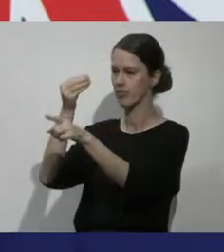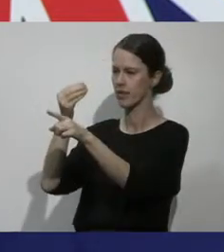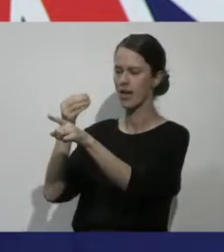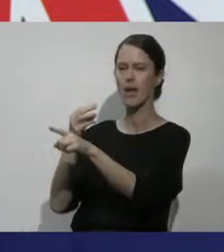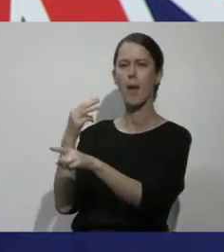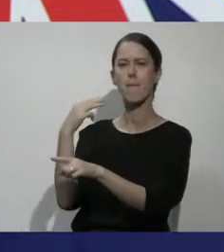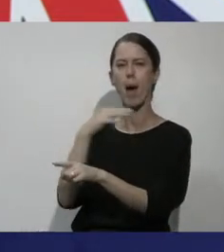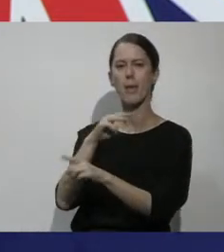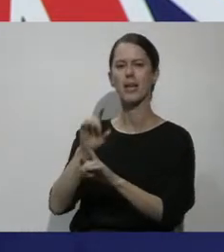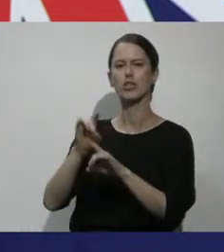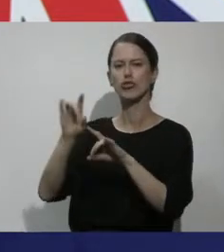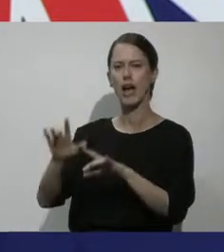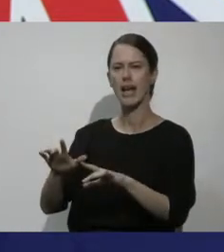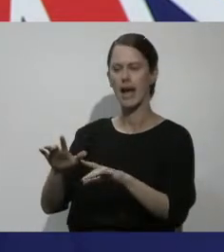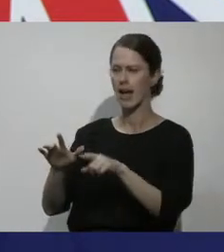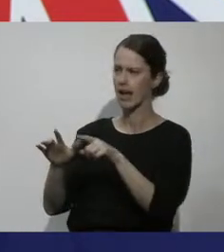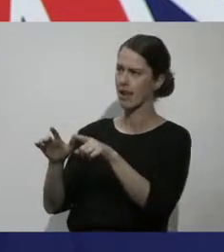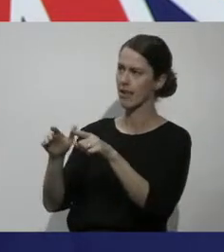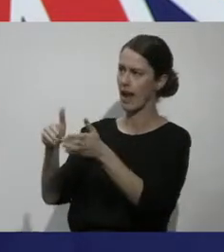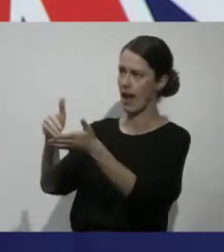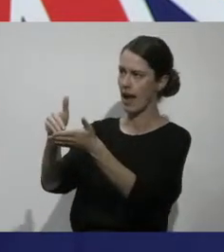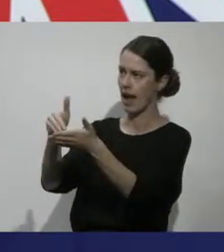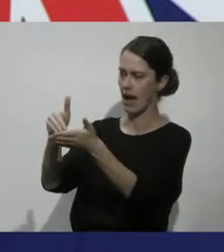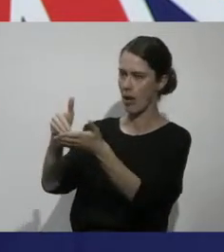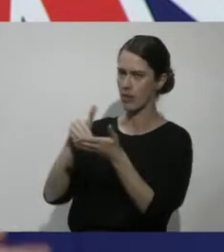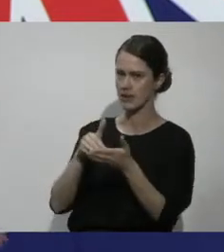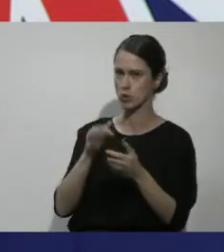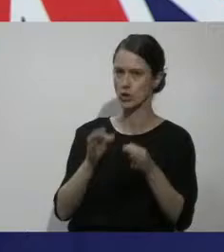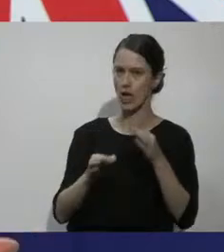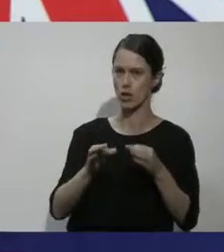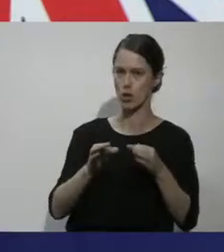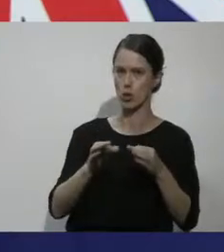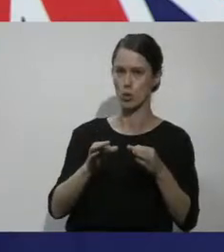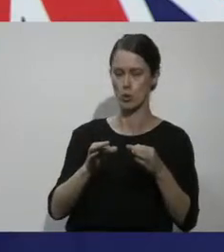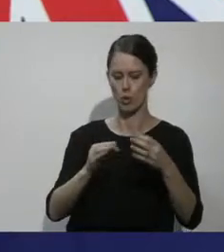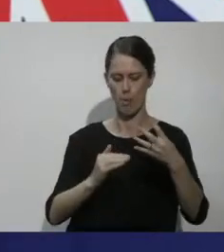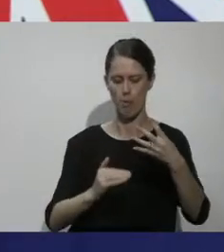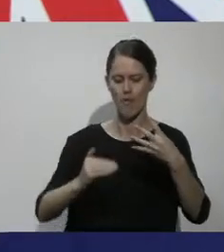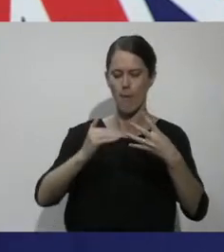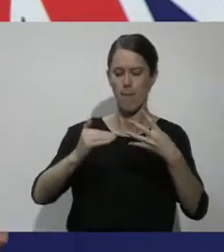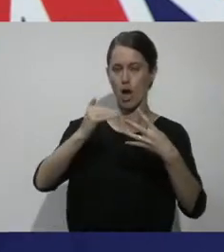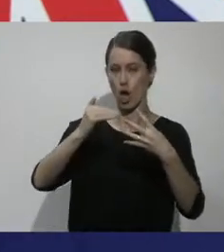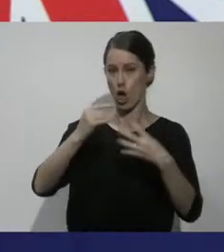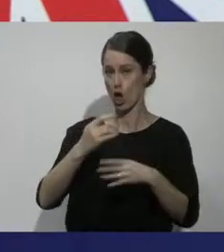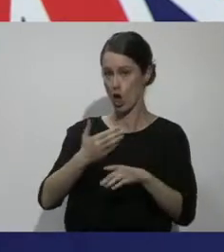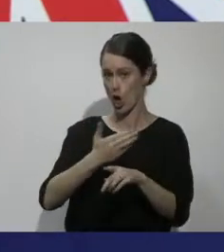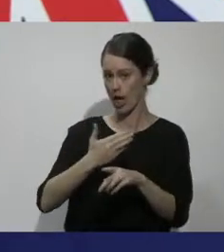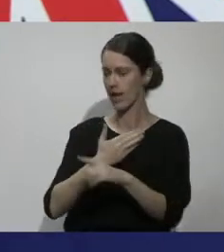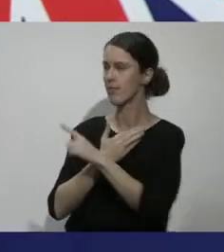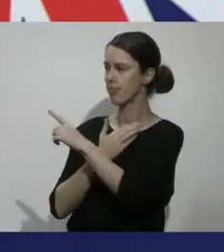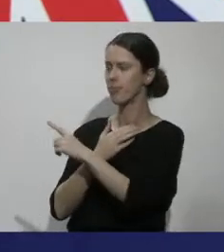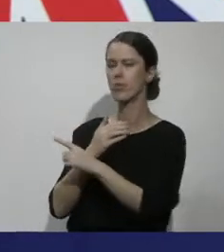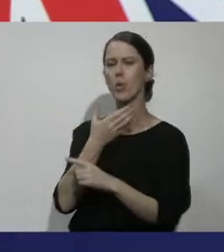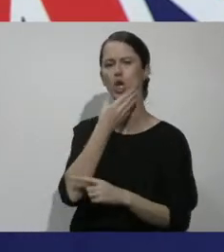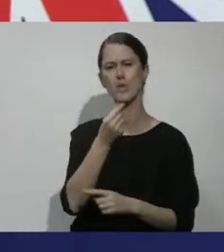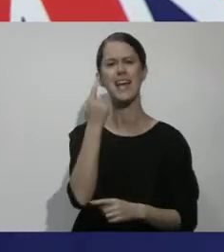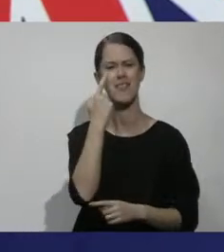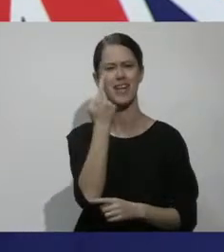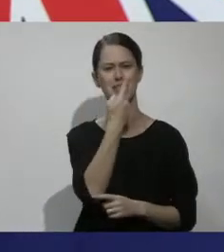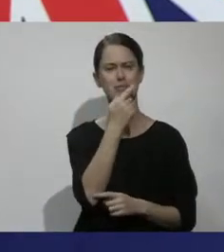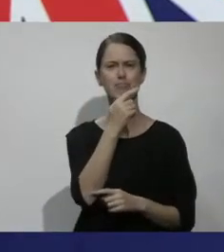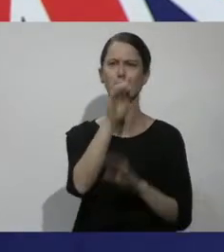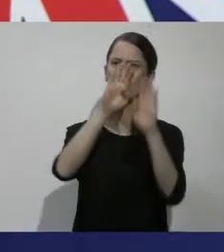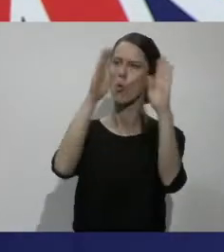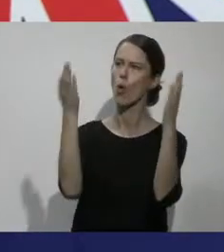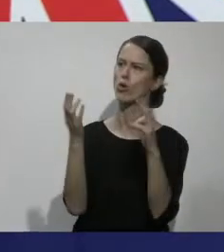in influencing your decision to go hard very early? We're evidence-based, and so you would expect us to look overseas at what other experiences